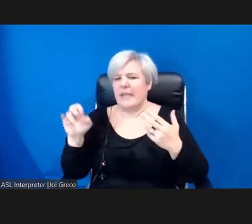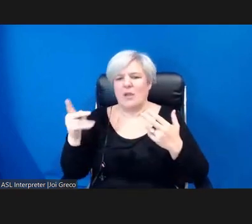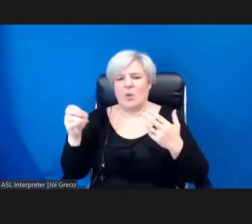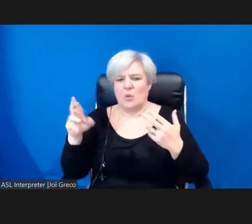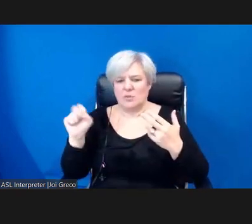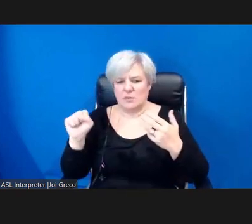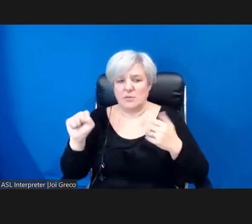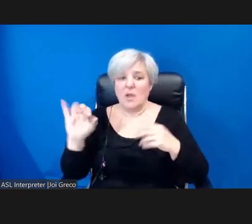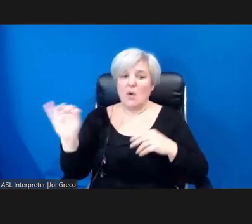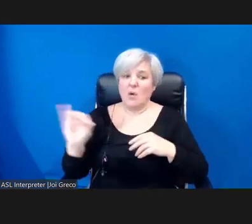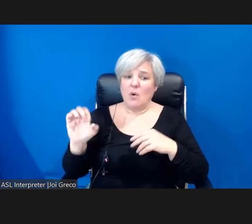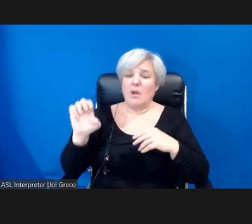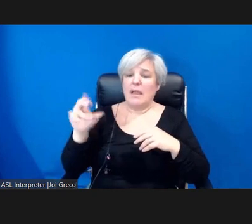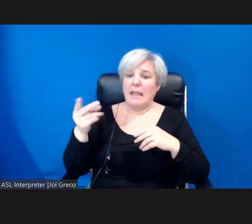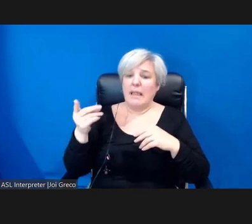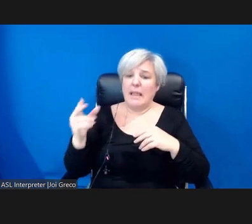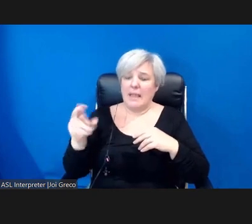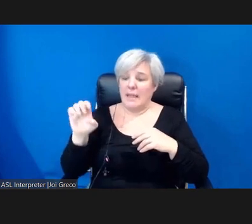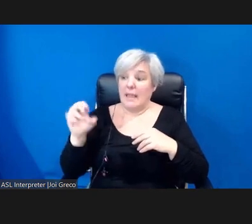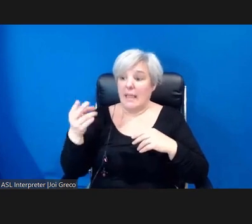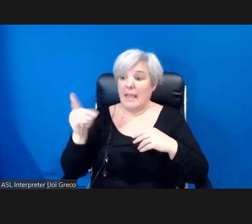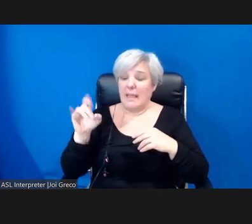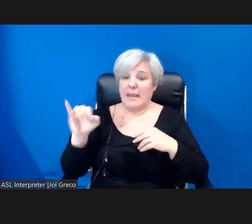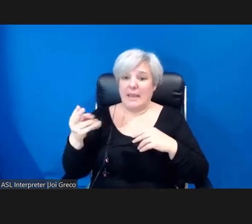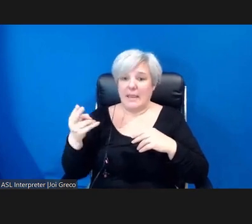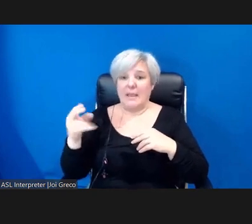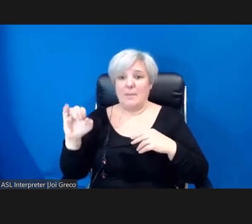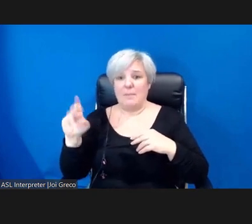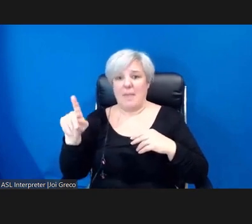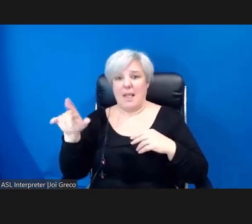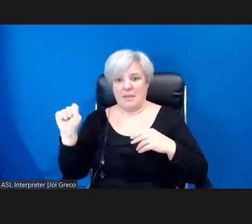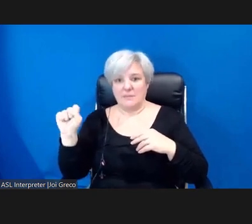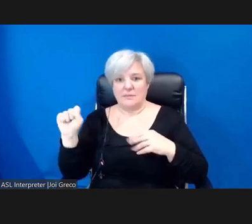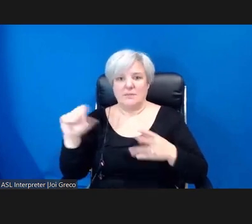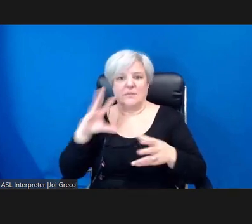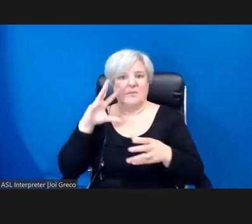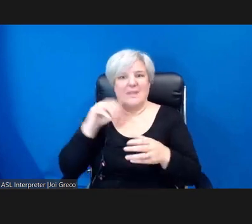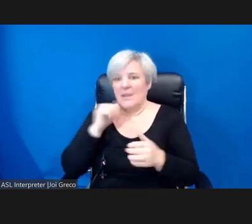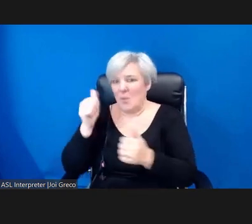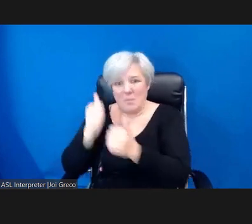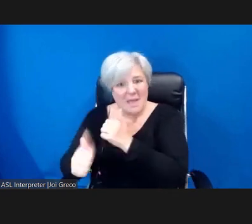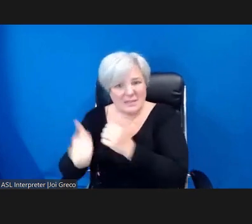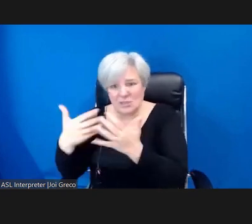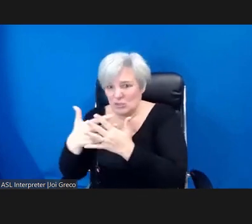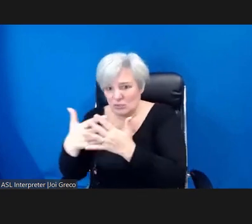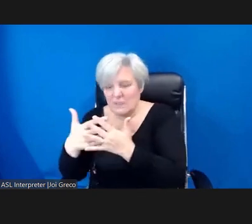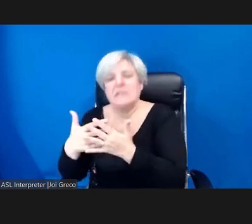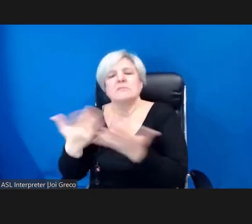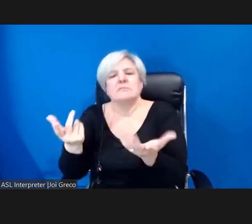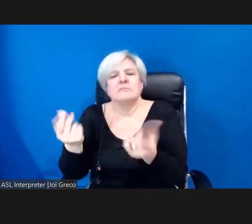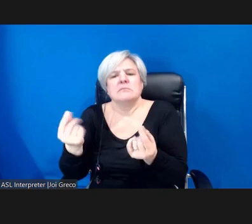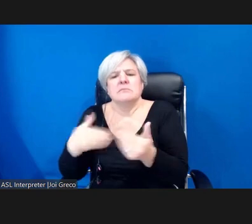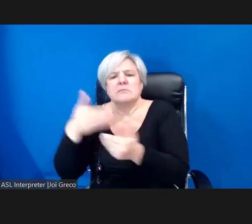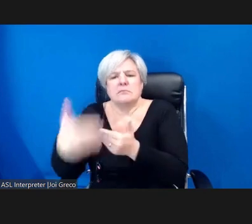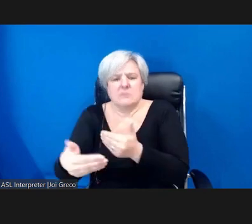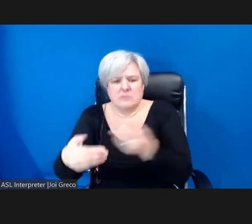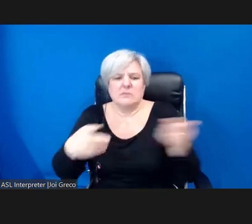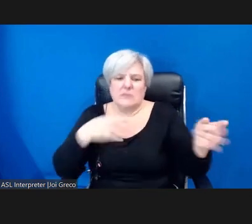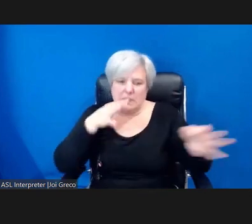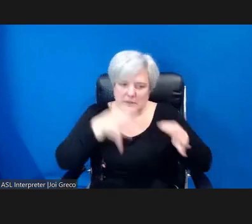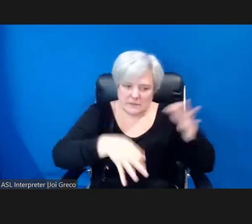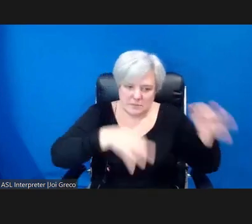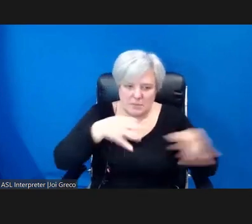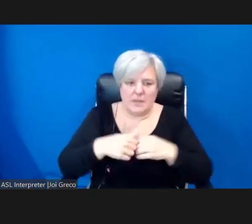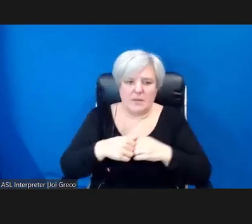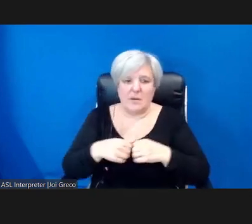EHDI PALS for the follow-up of infants who do not pass the newborn hearing screen. Convey that the NHSTC and